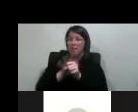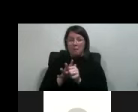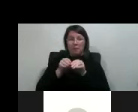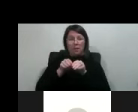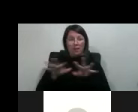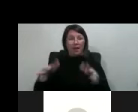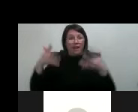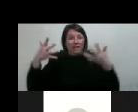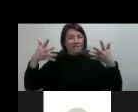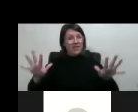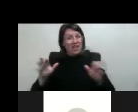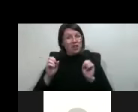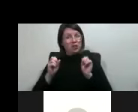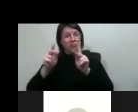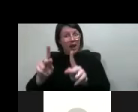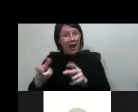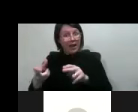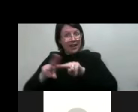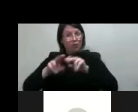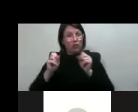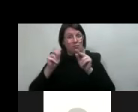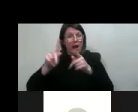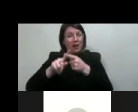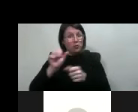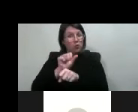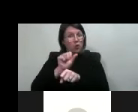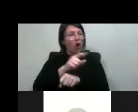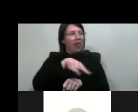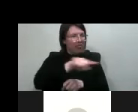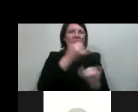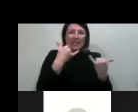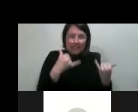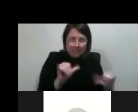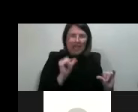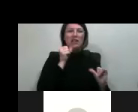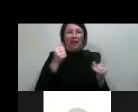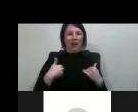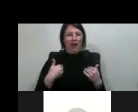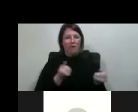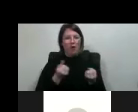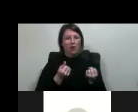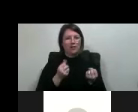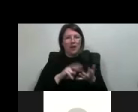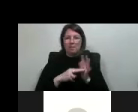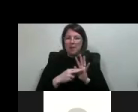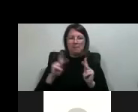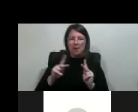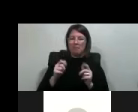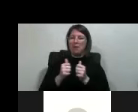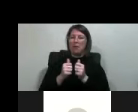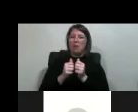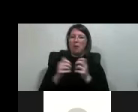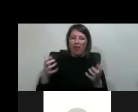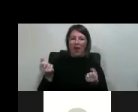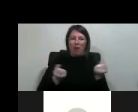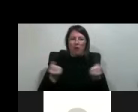increase going back to work. So, people without cars rely on this.